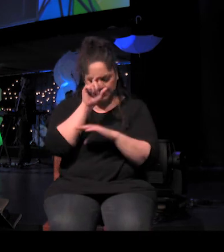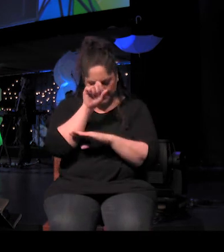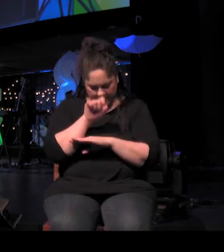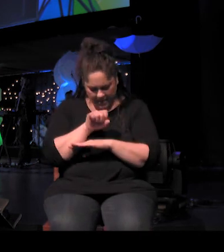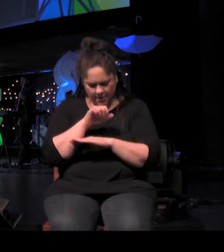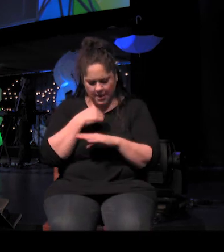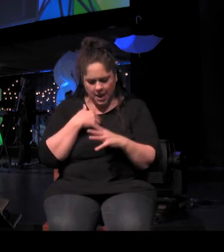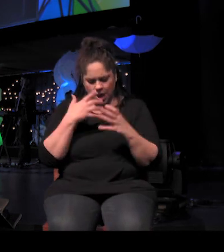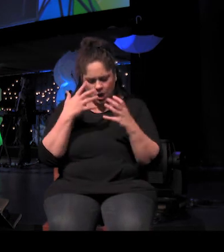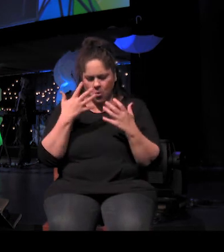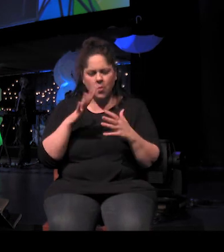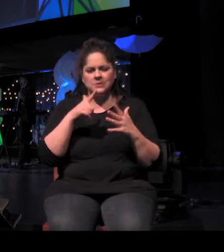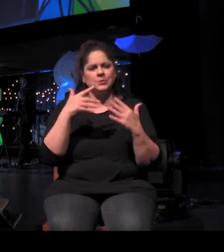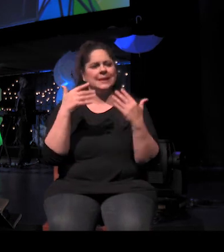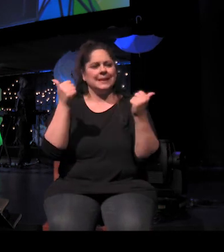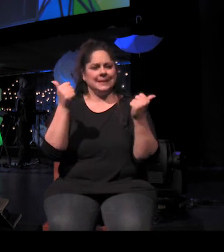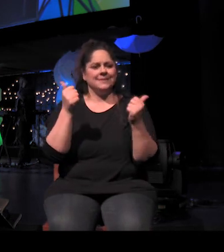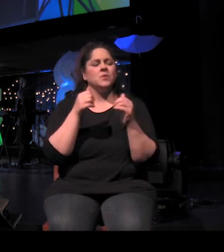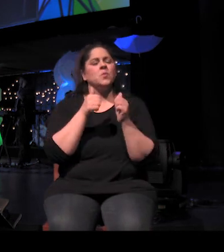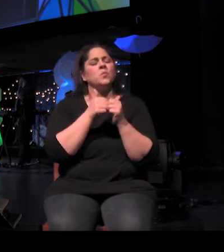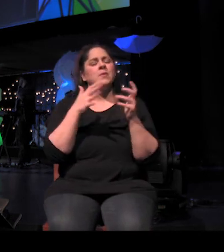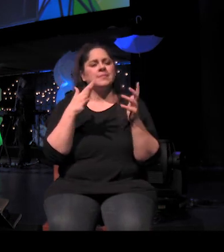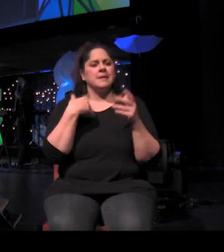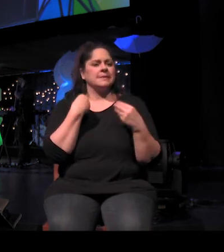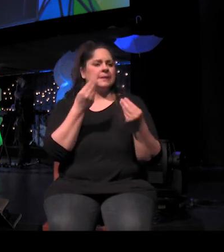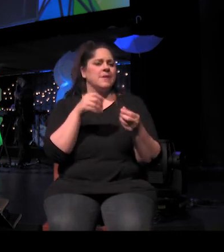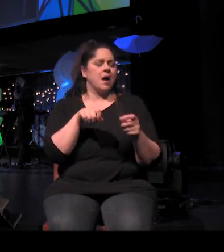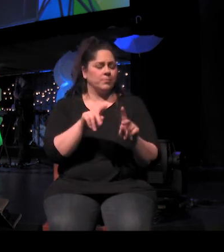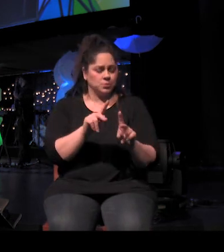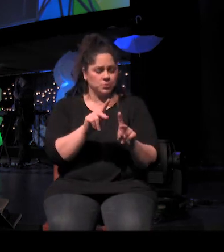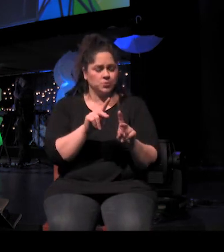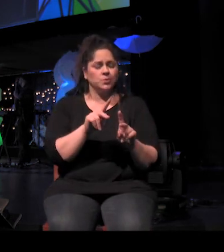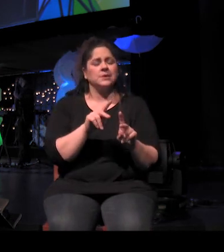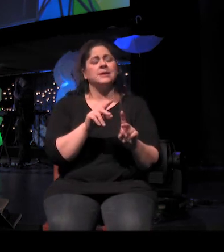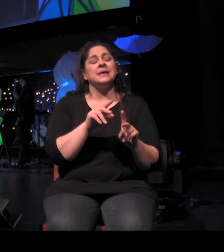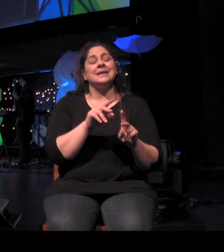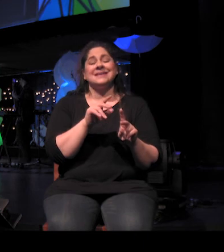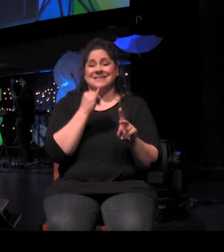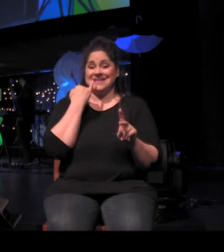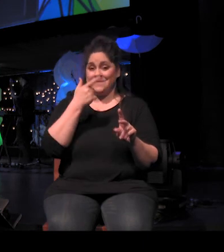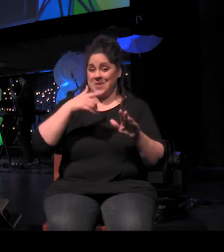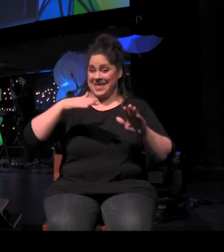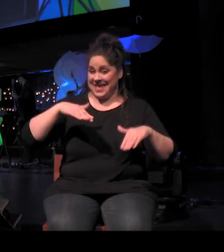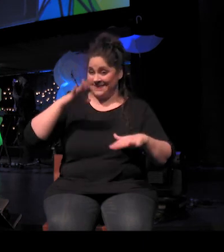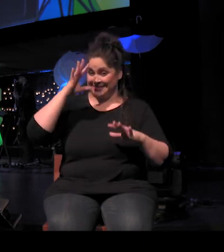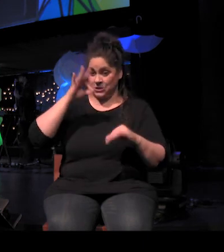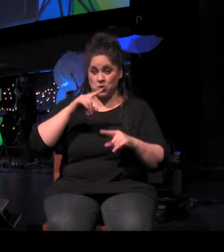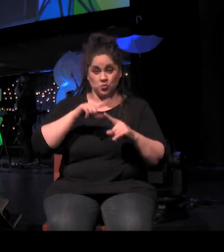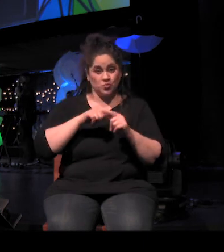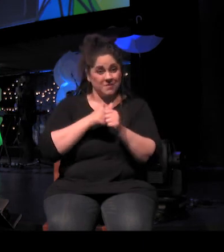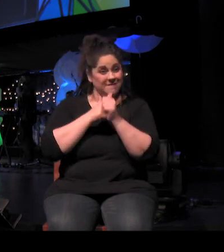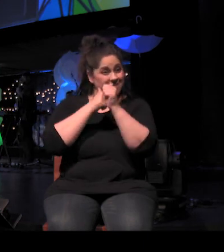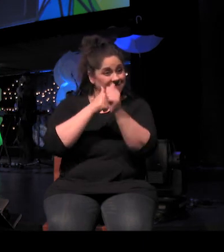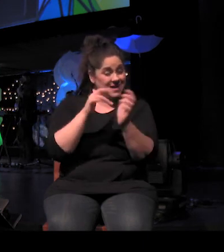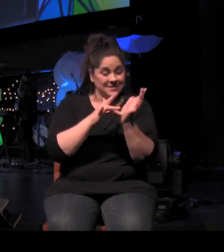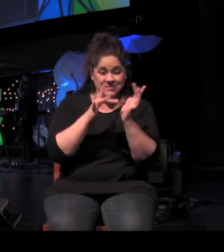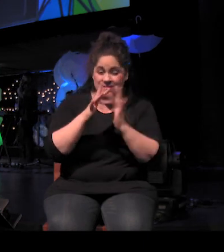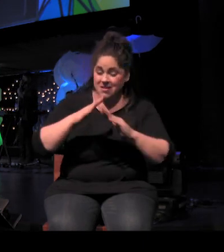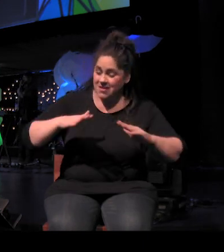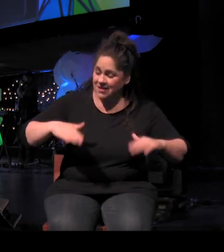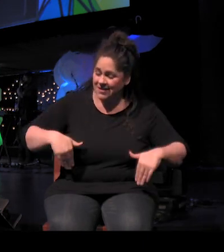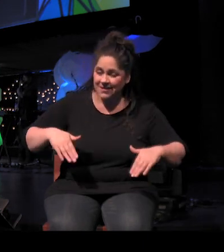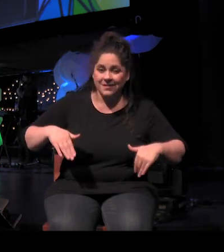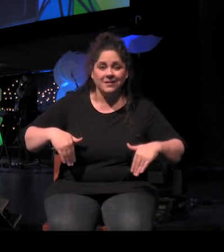moment? I don't want to dismiss without giving you an opportunity. If you've never made a decision to follow Jesus, you've never made a decision to